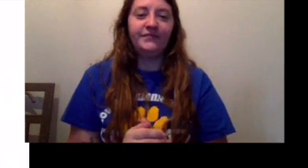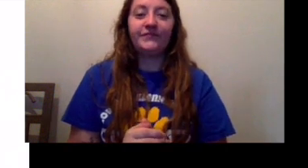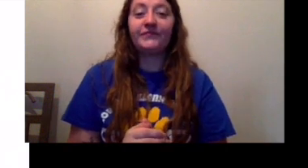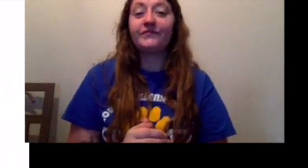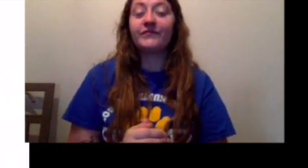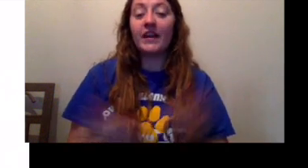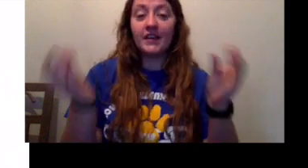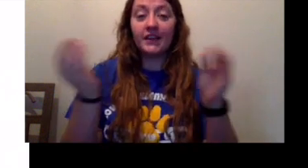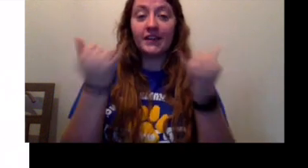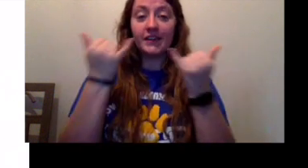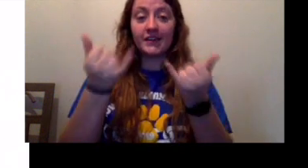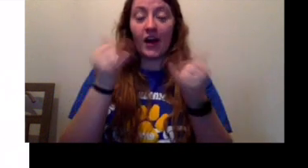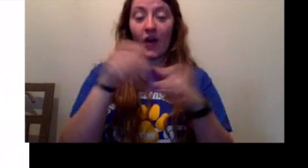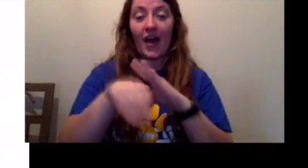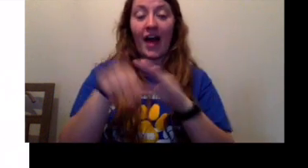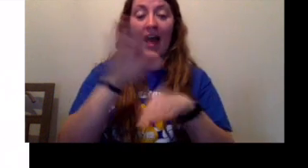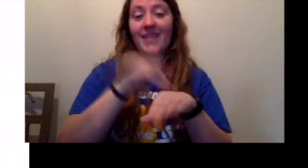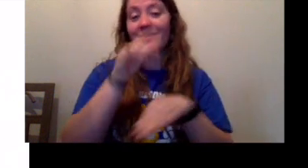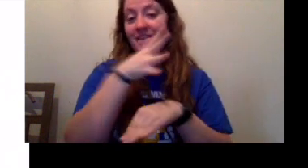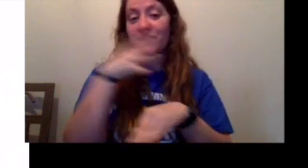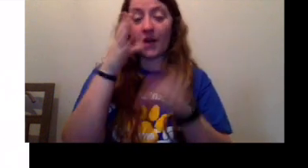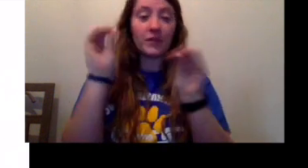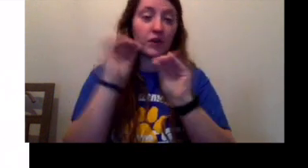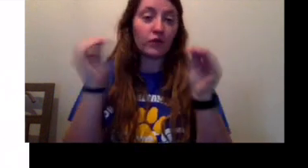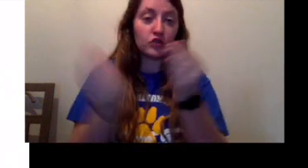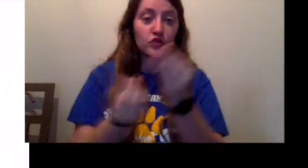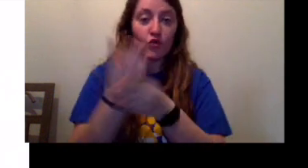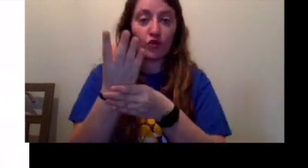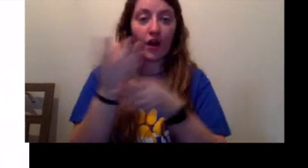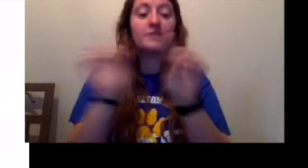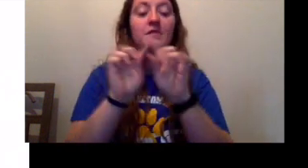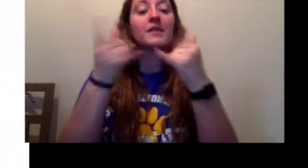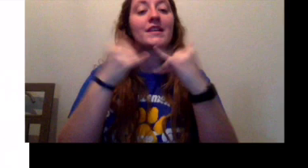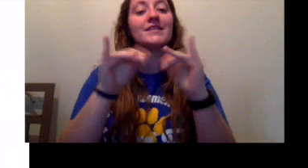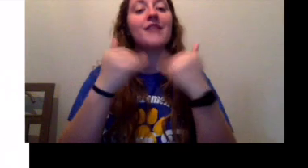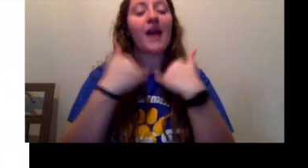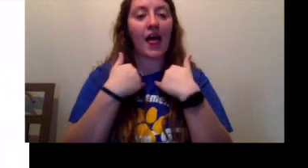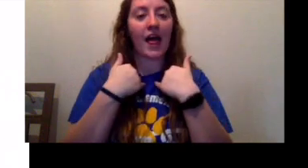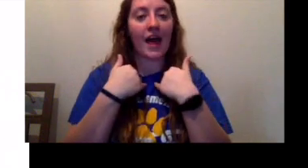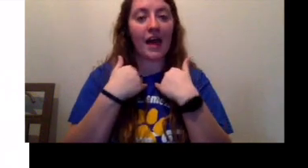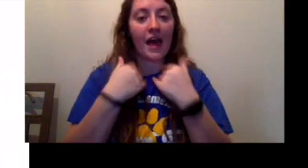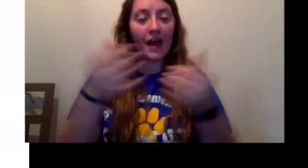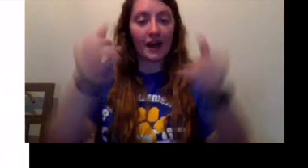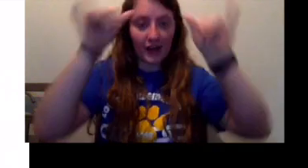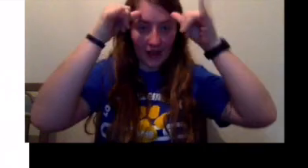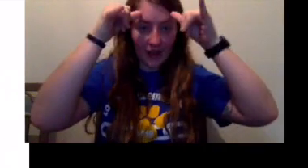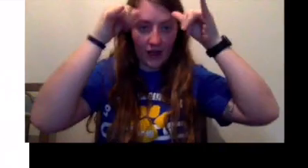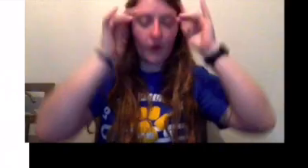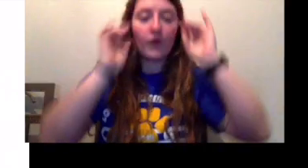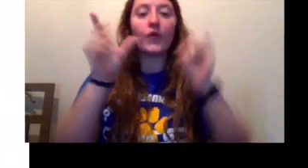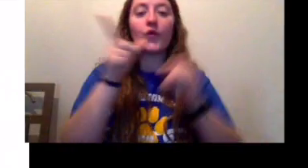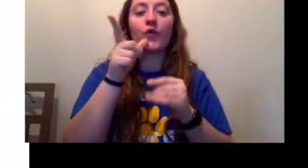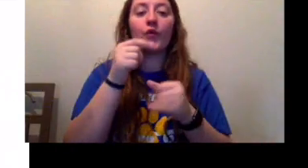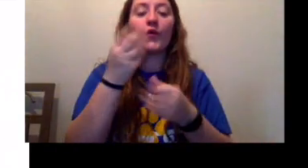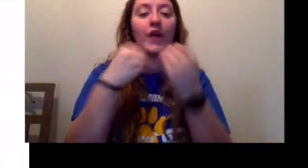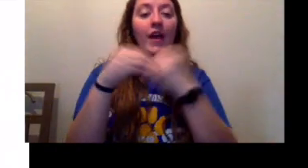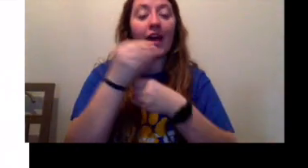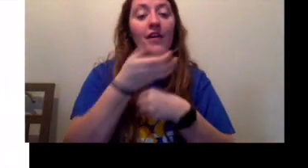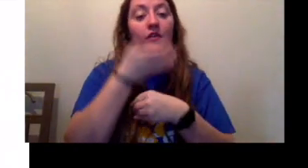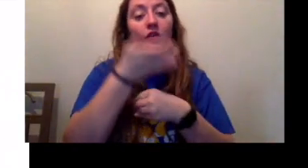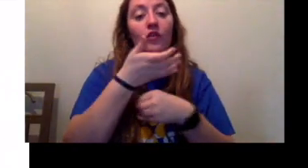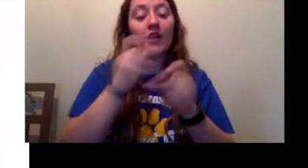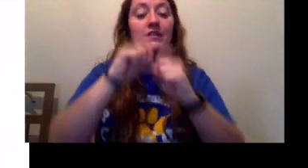farm, as his parents had, he still kept a cow who munched happily on the meadow grass and gave little milk each day in